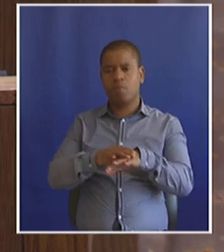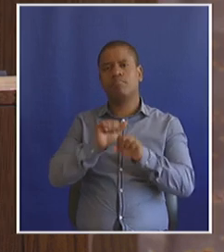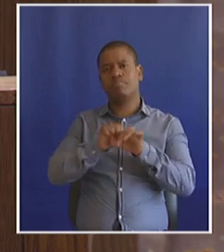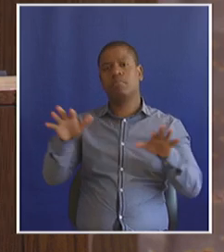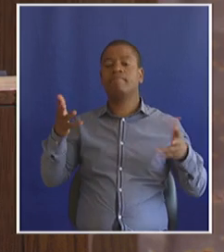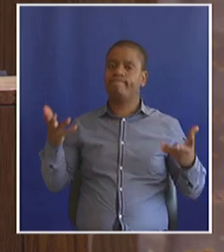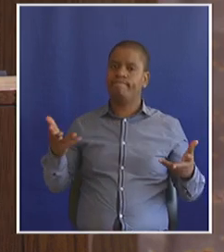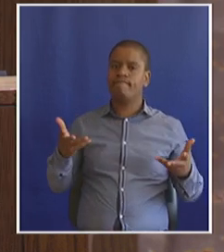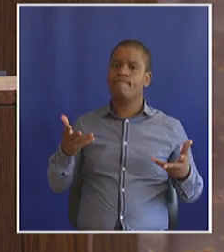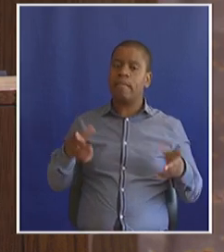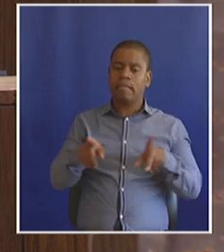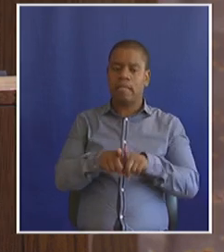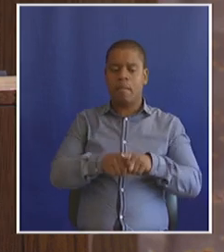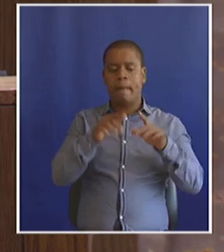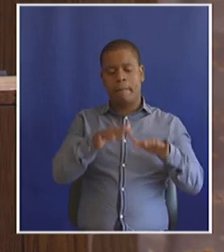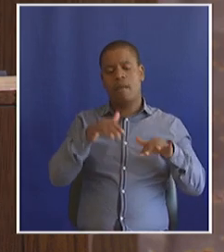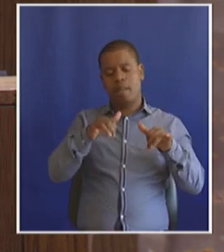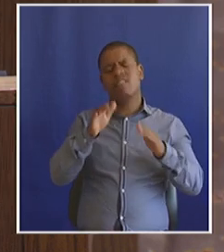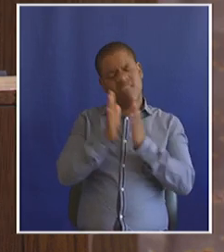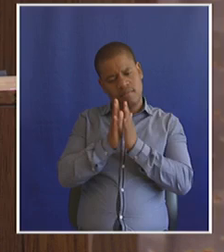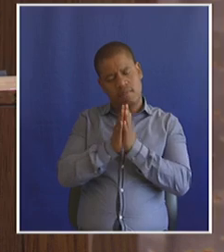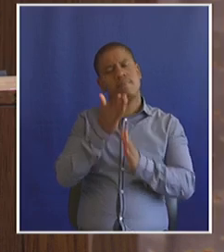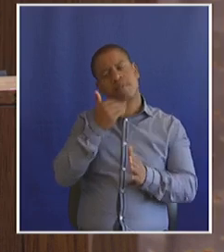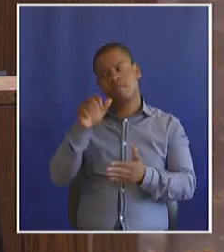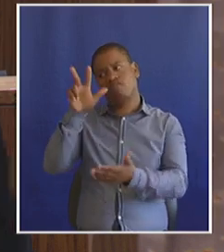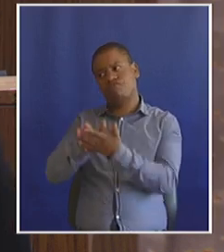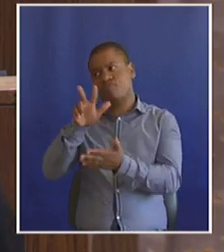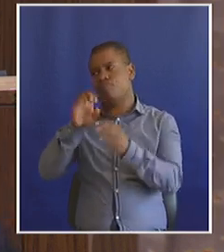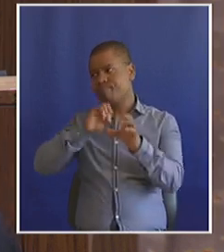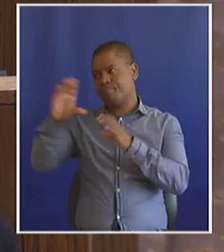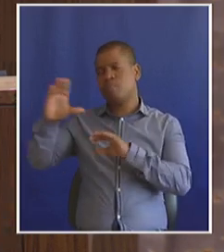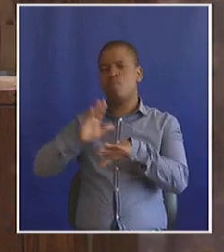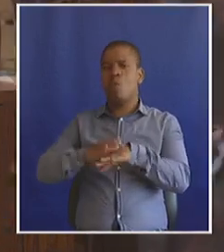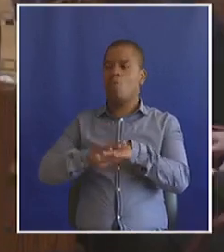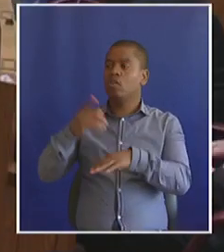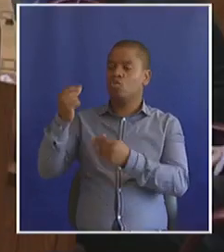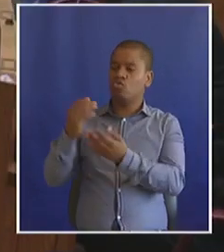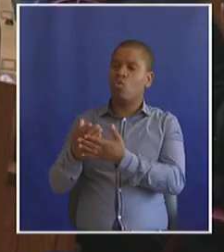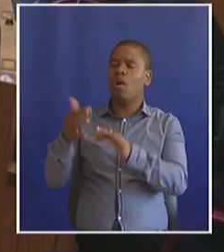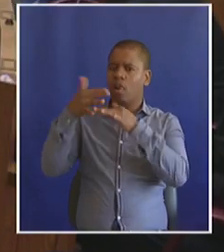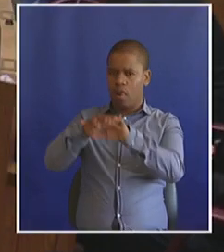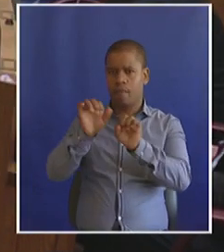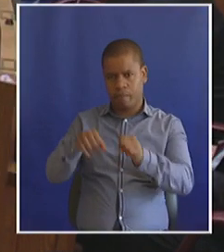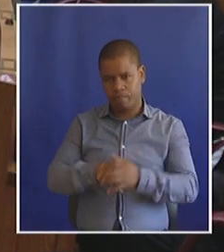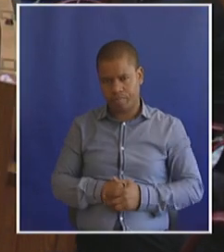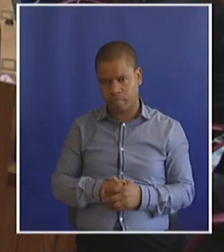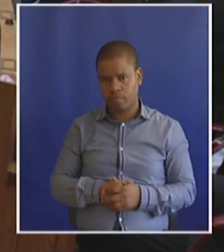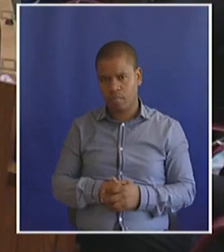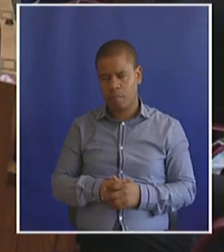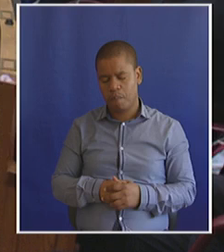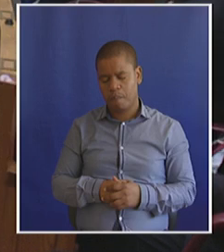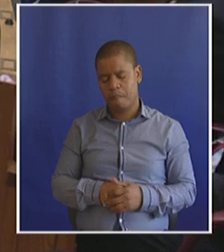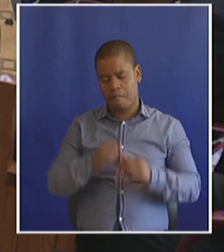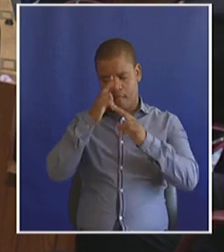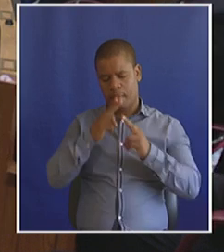welcome to vote more money for correctional services if they so wish. Okay, thanks, Honorable Deputy Minister. Honorable